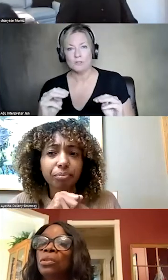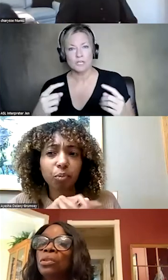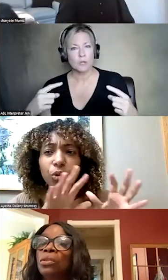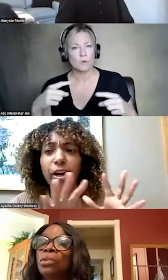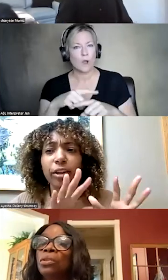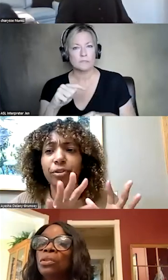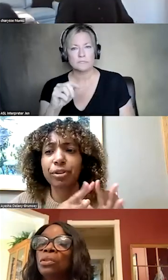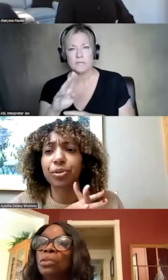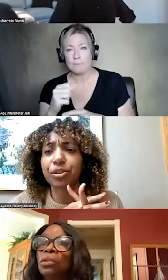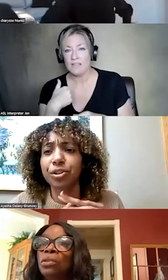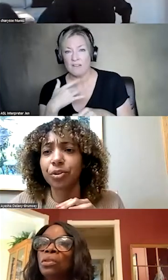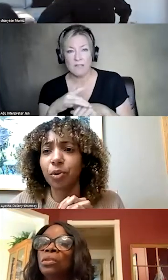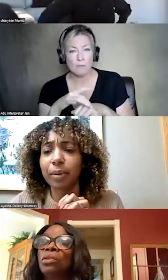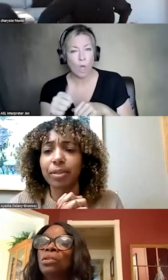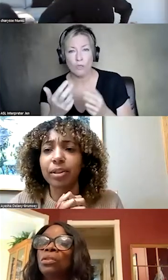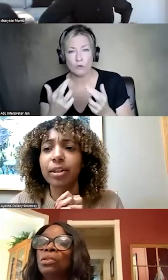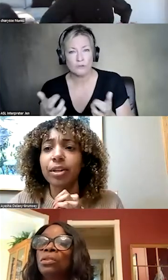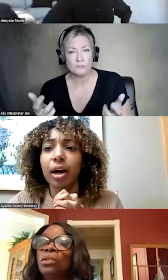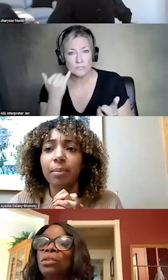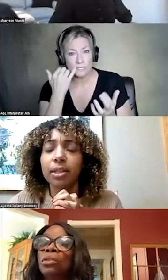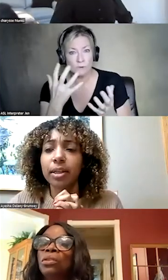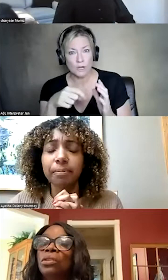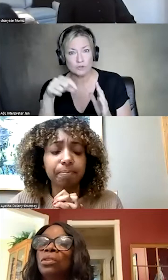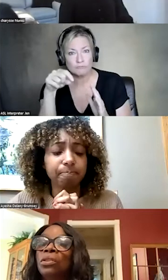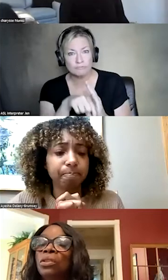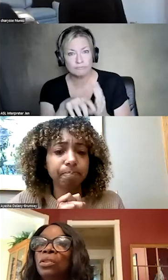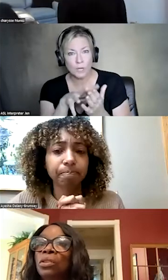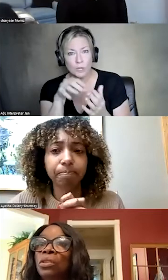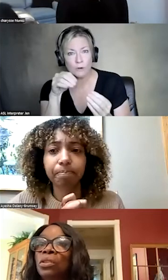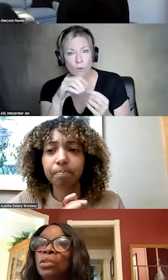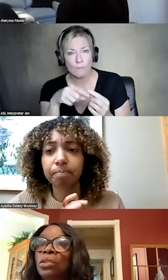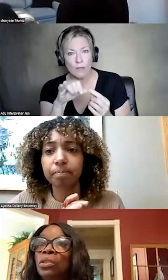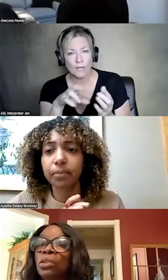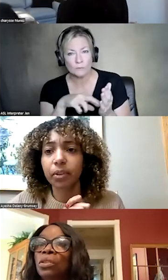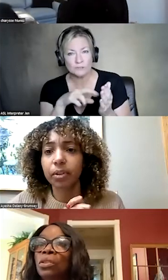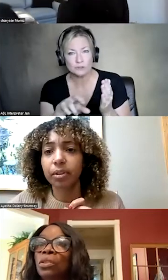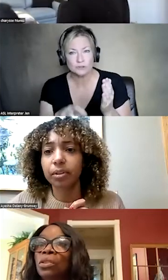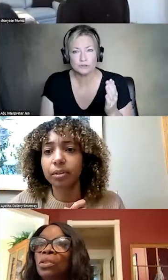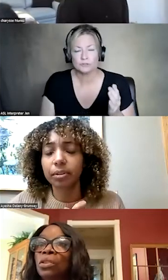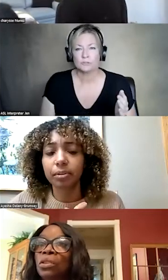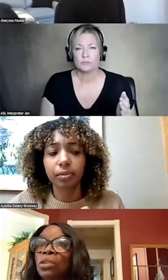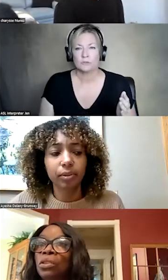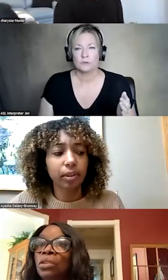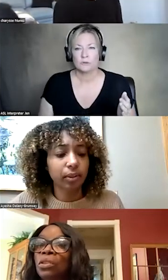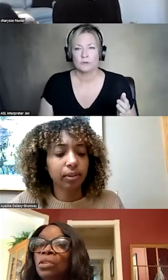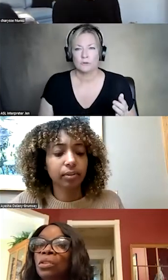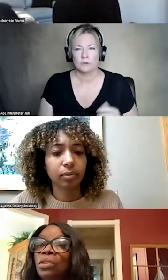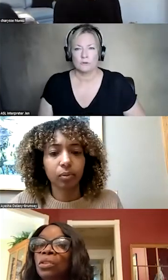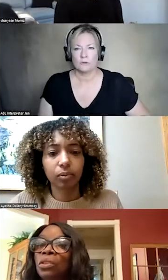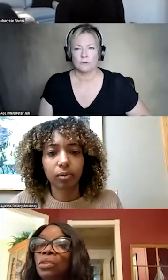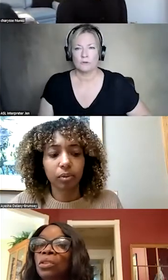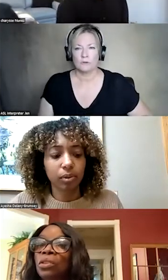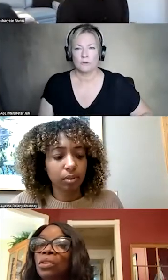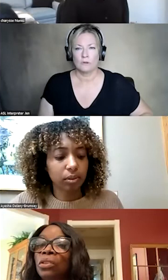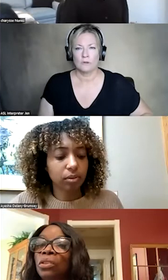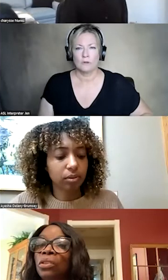available. Are there any other resources to learn more about the study? There is a full report at the